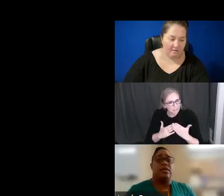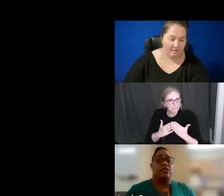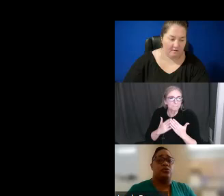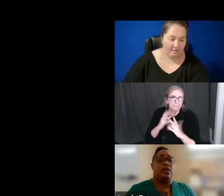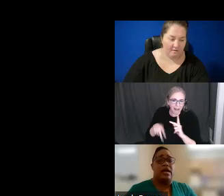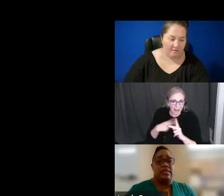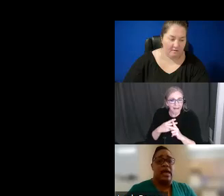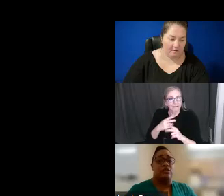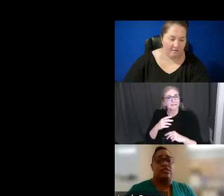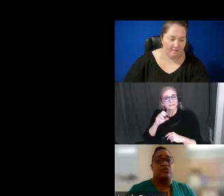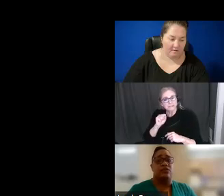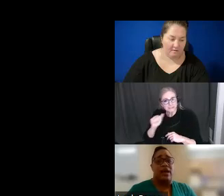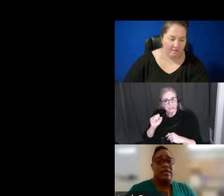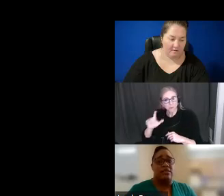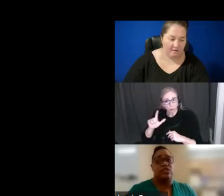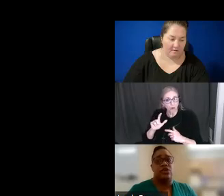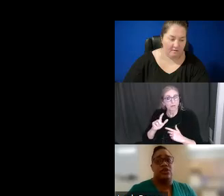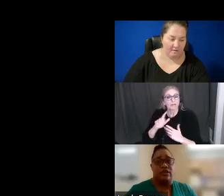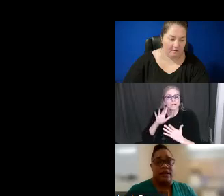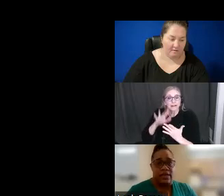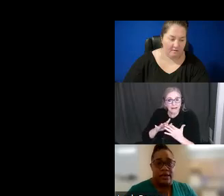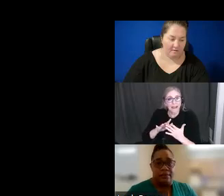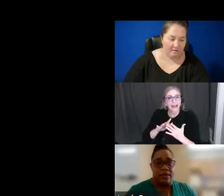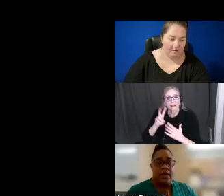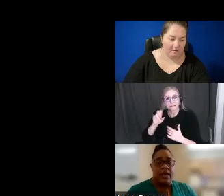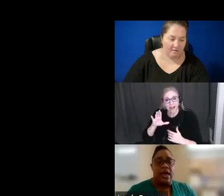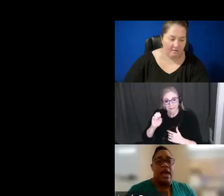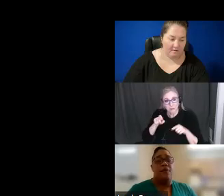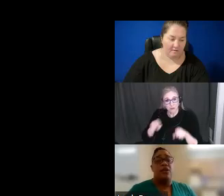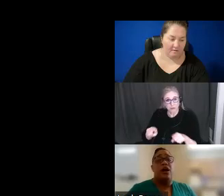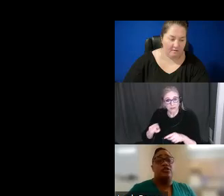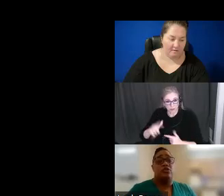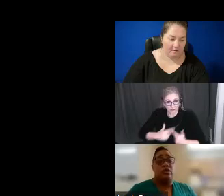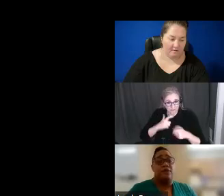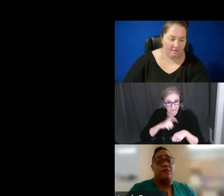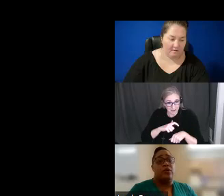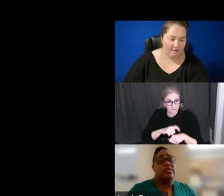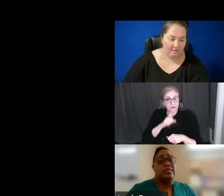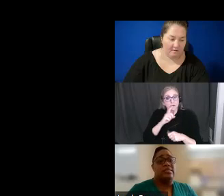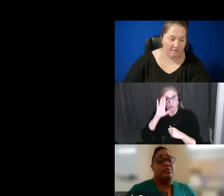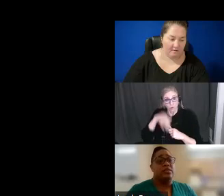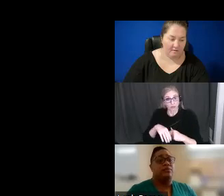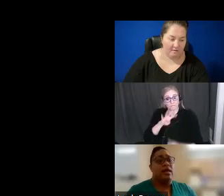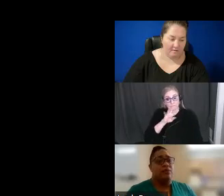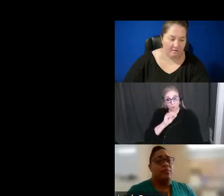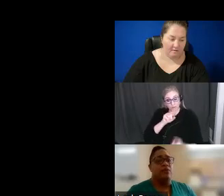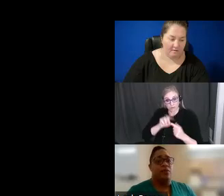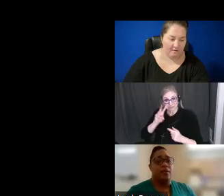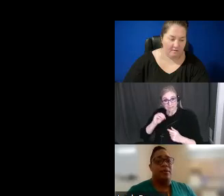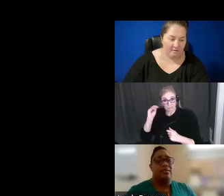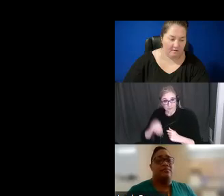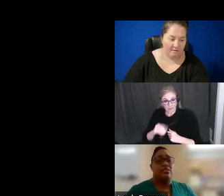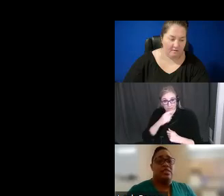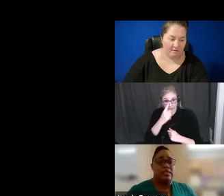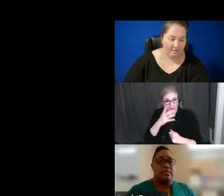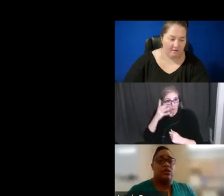of sexual contact and sexual violence during their lifetime. And we also know that 40 to 60% of Black women